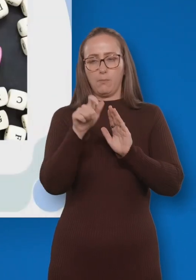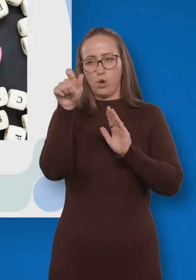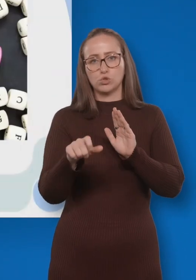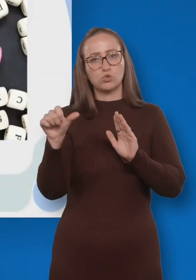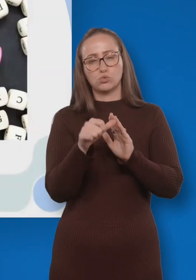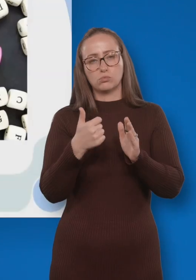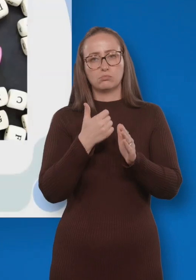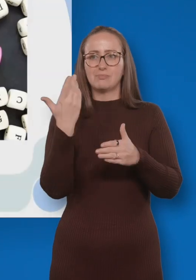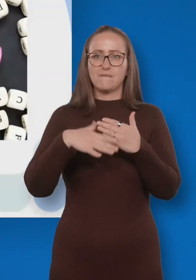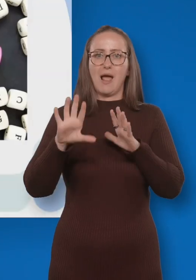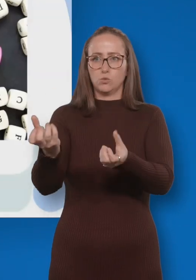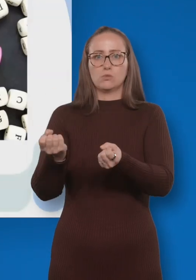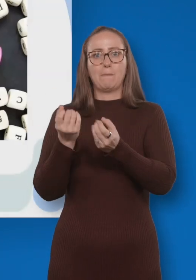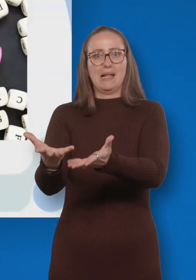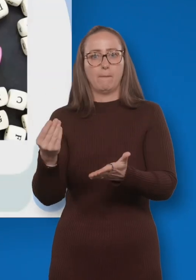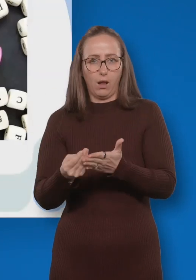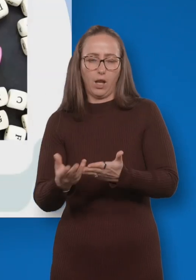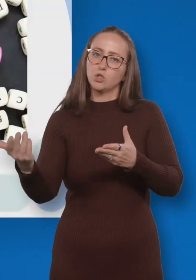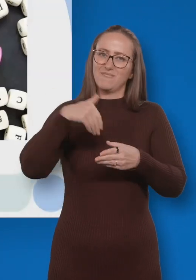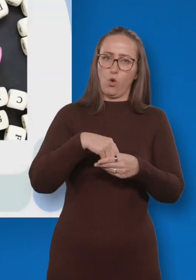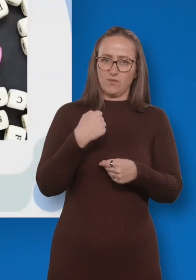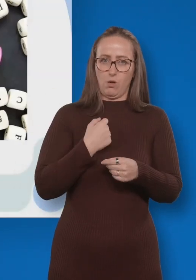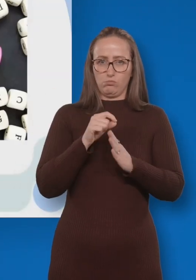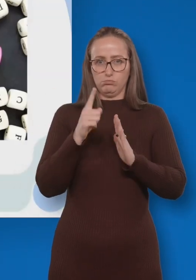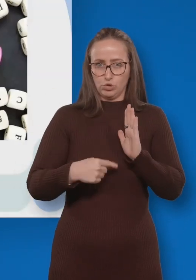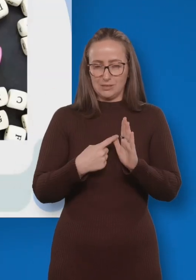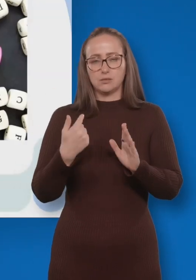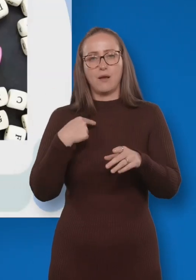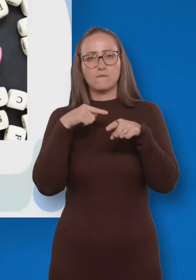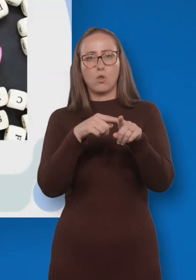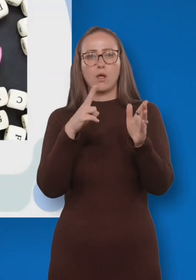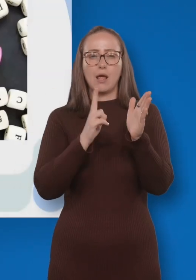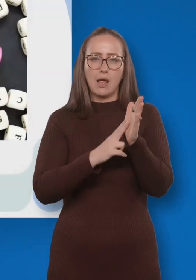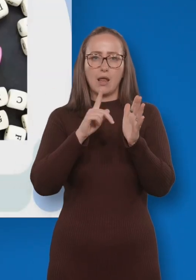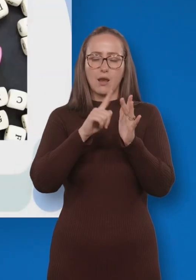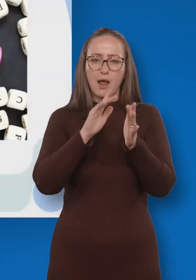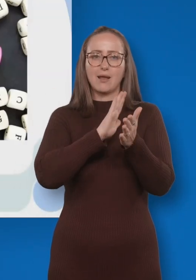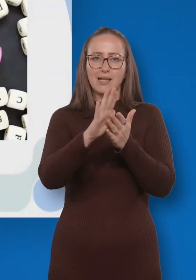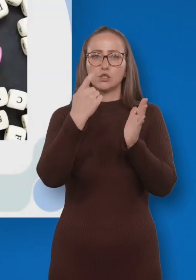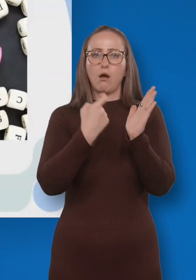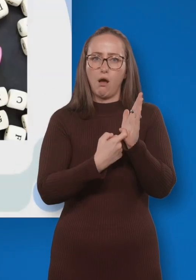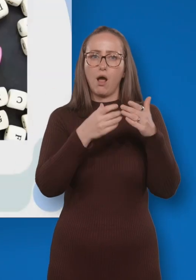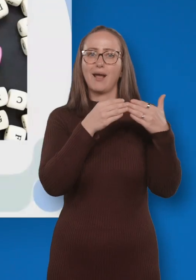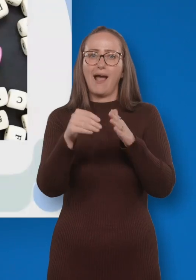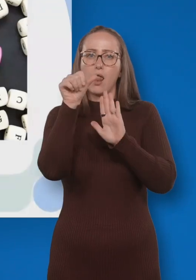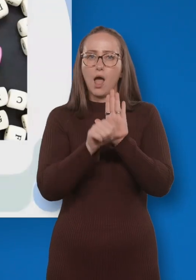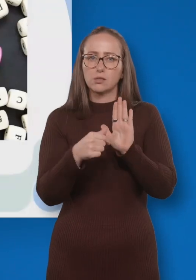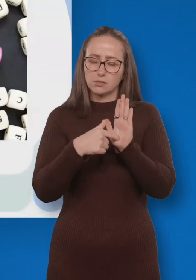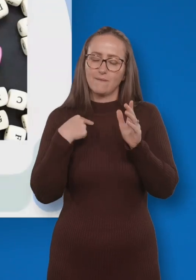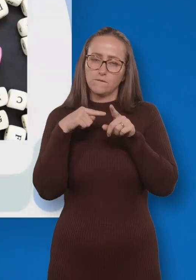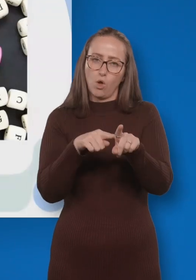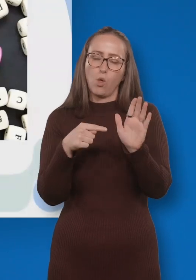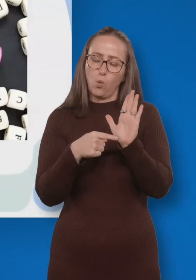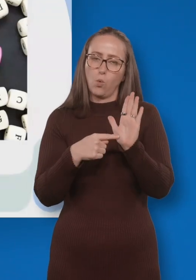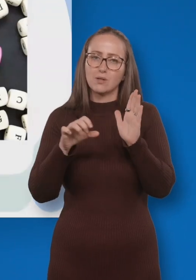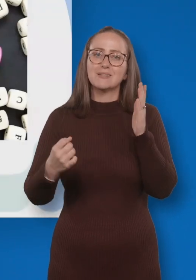of pocket. I personally follow the NIHR Involve guidelines, and